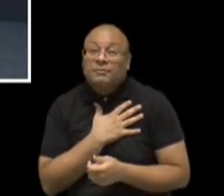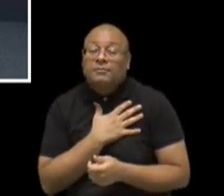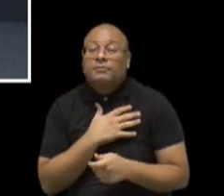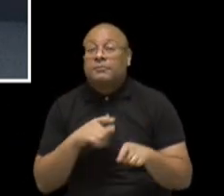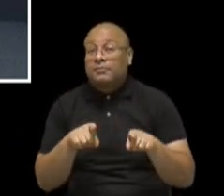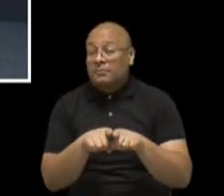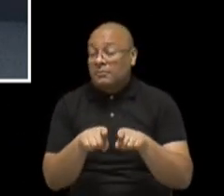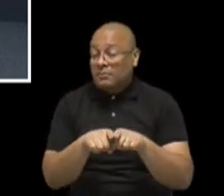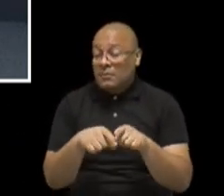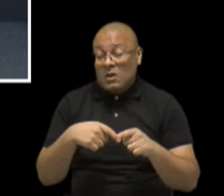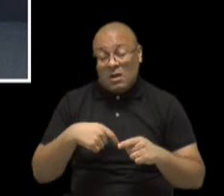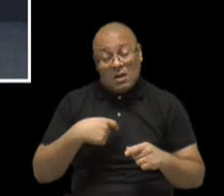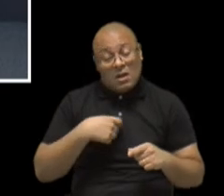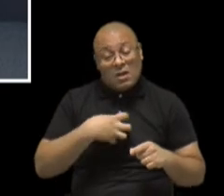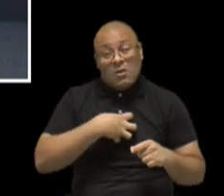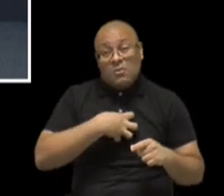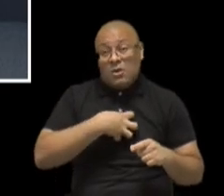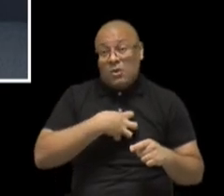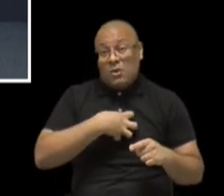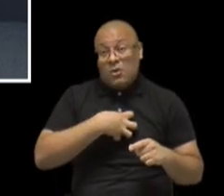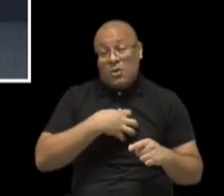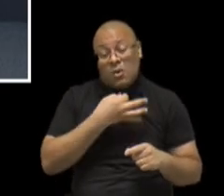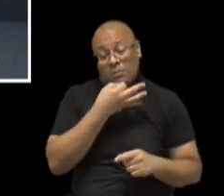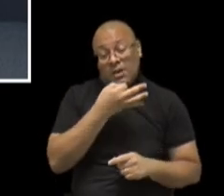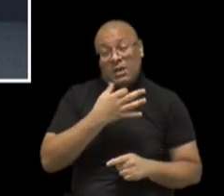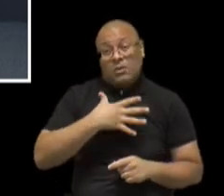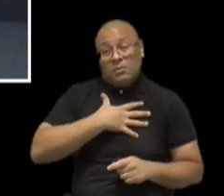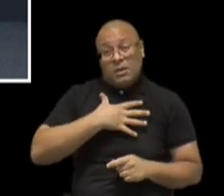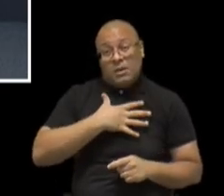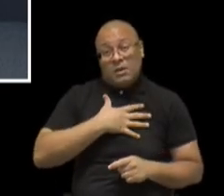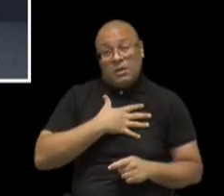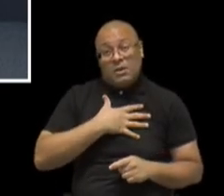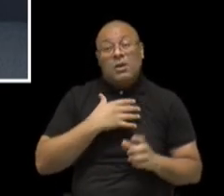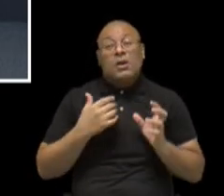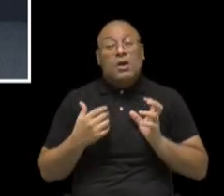that's just my subjective personal opinion. I think that a lot of people